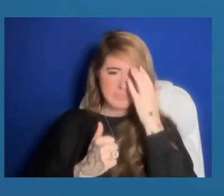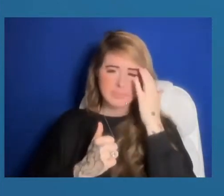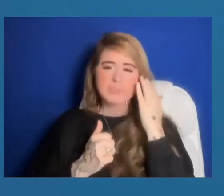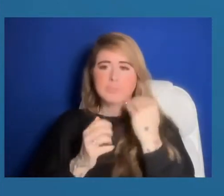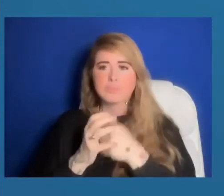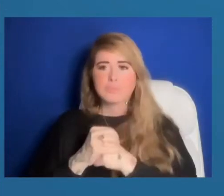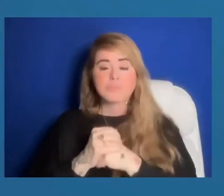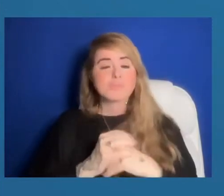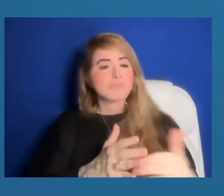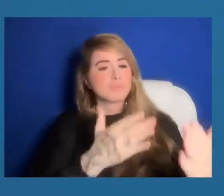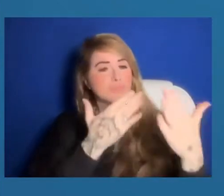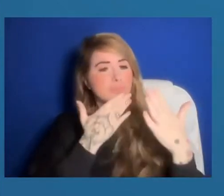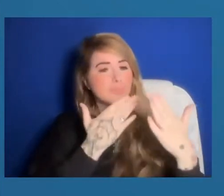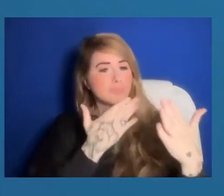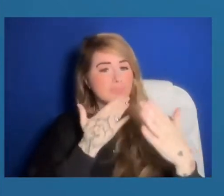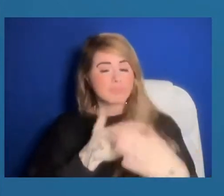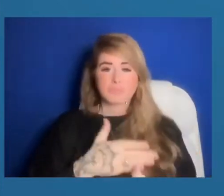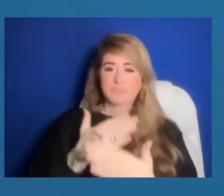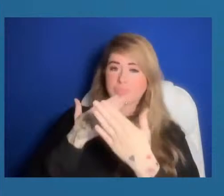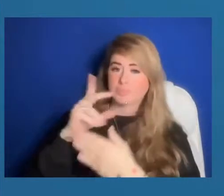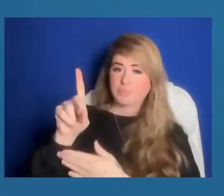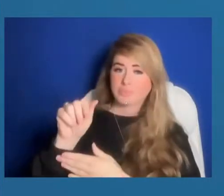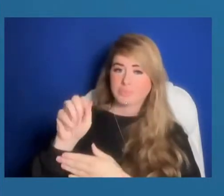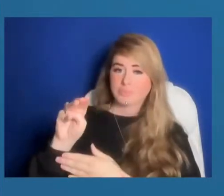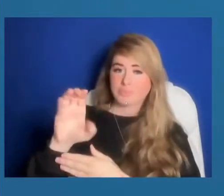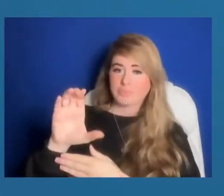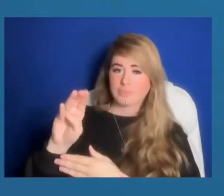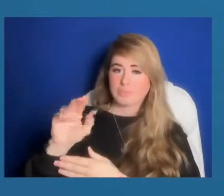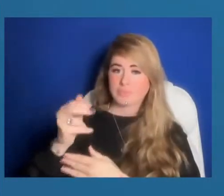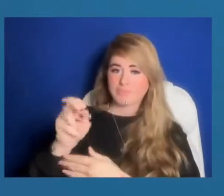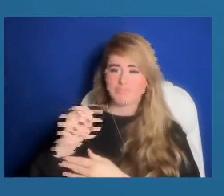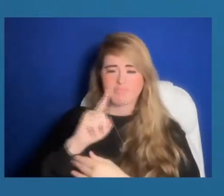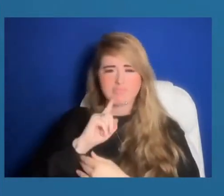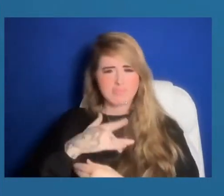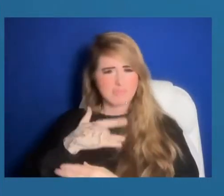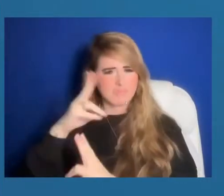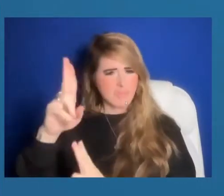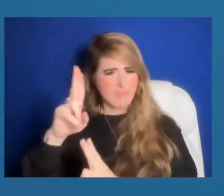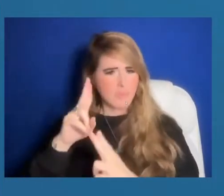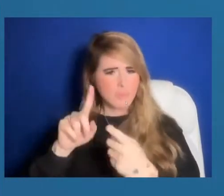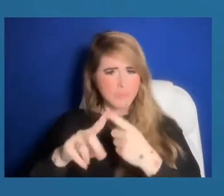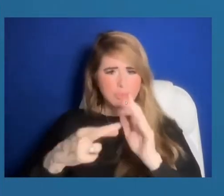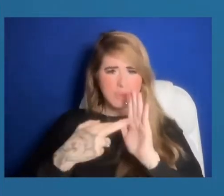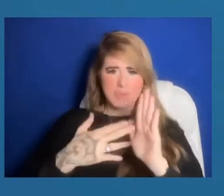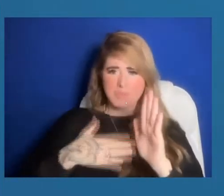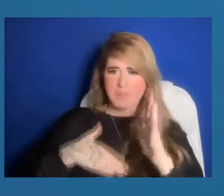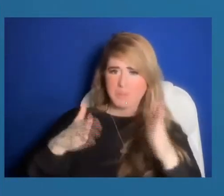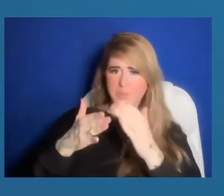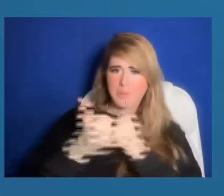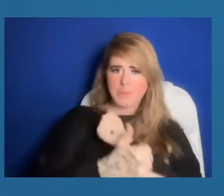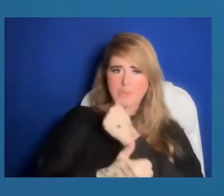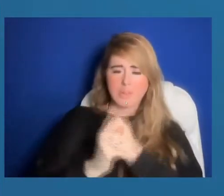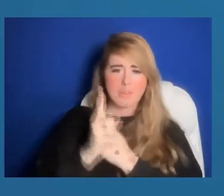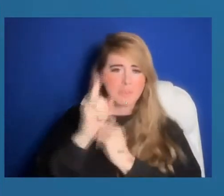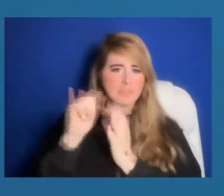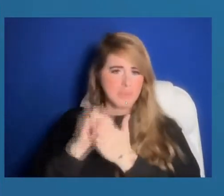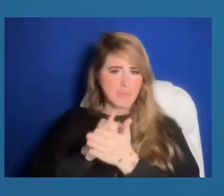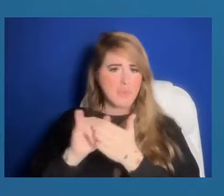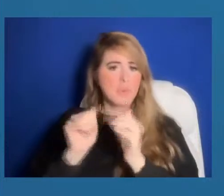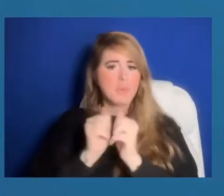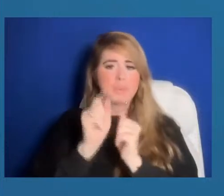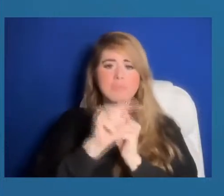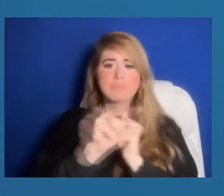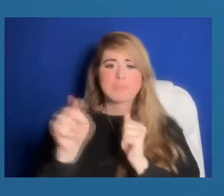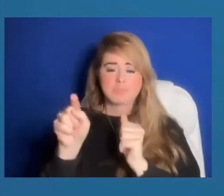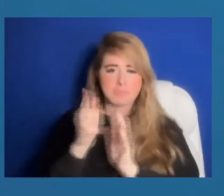Thank you, Governor. Thank you, DA McMahon. It's a privilege to represent my small county in upstate New York amongst all these wonderful prosecutors from around the